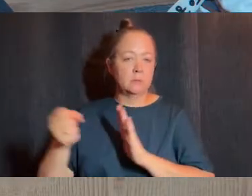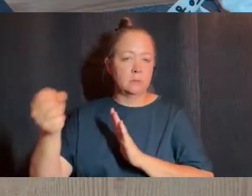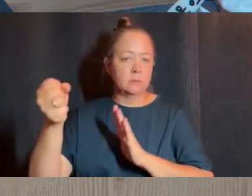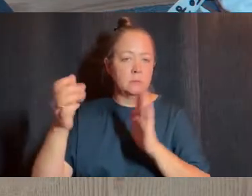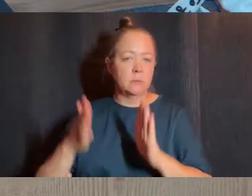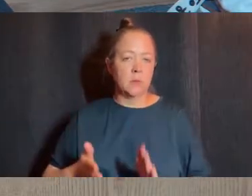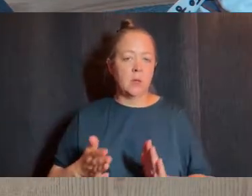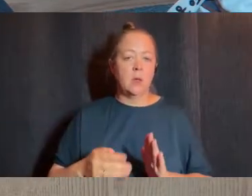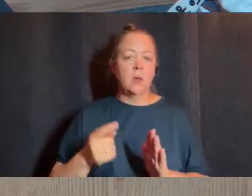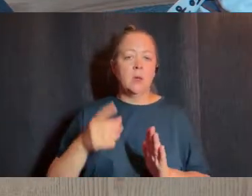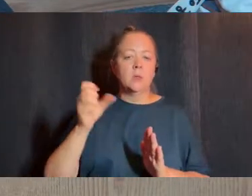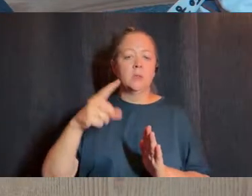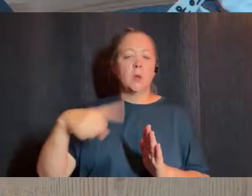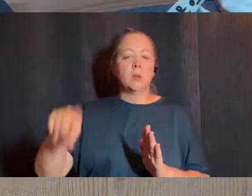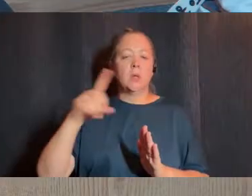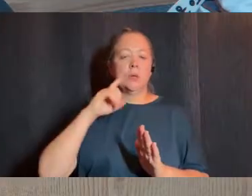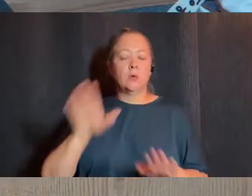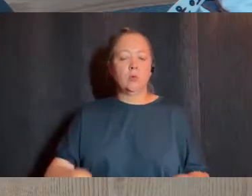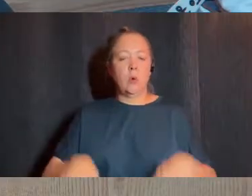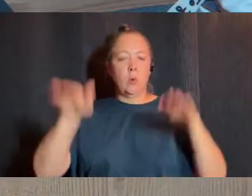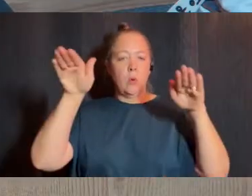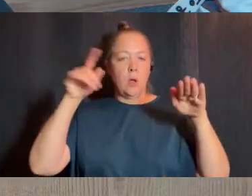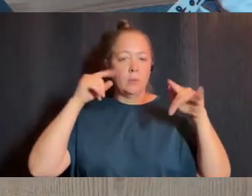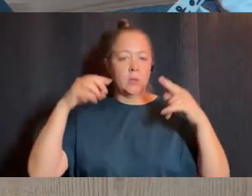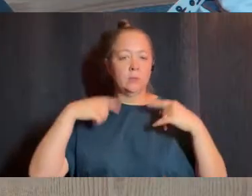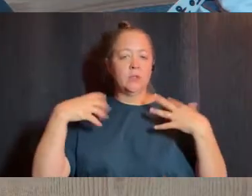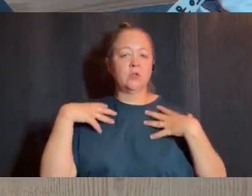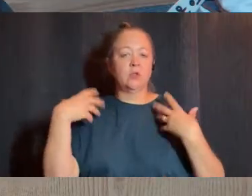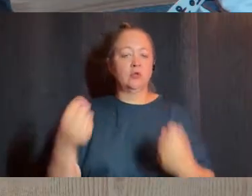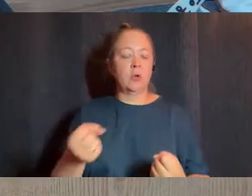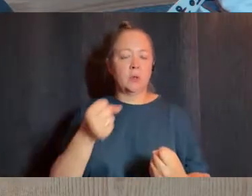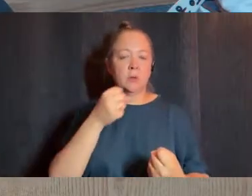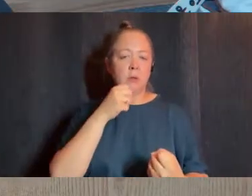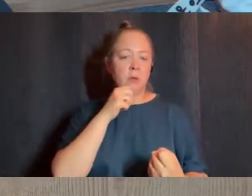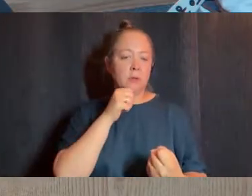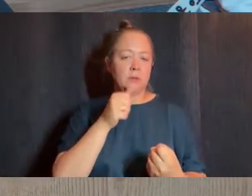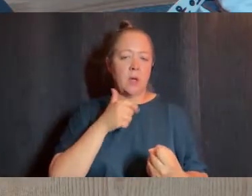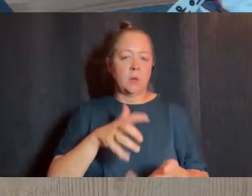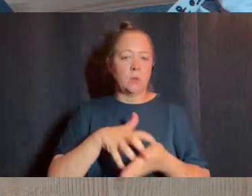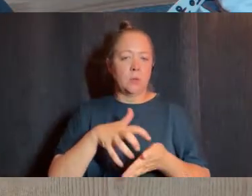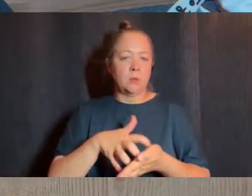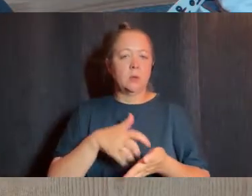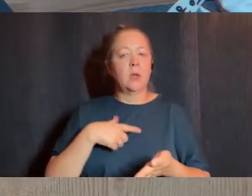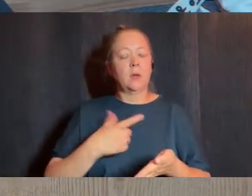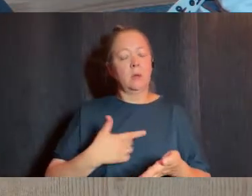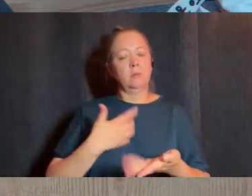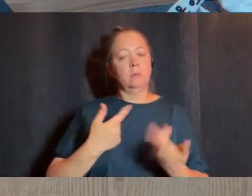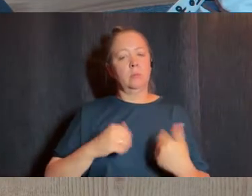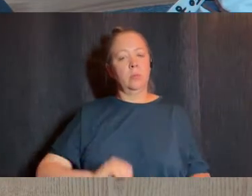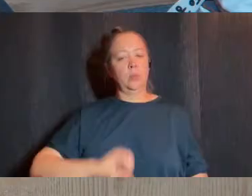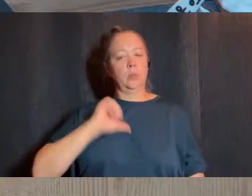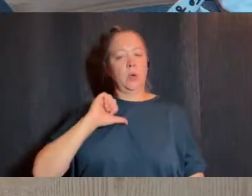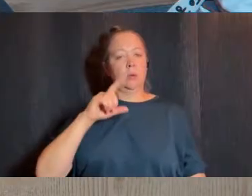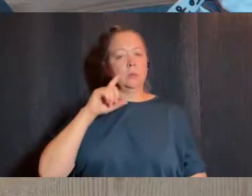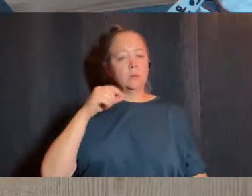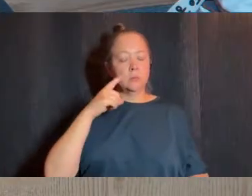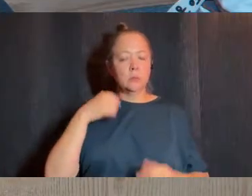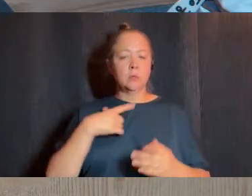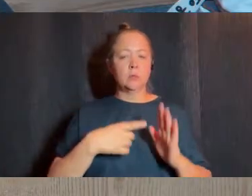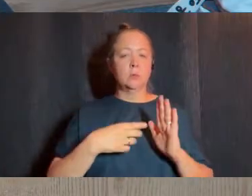not a liability. And while I appreciate being able to represent the town of Cheverly and Ward 6 specifically over the last 7